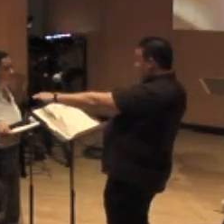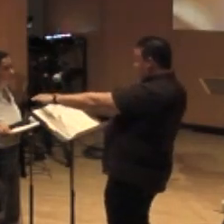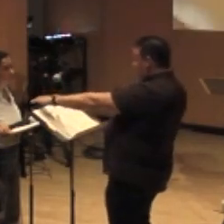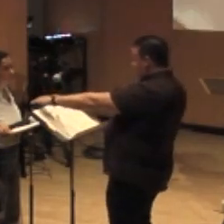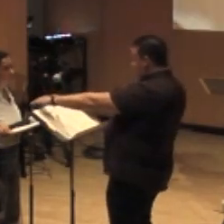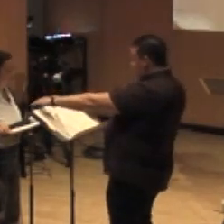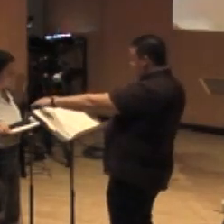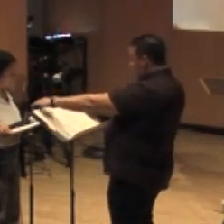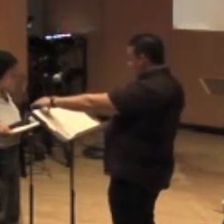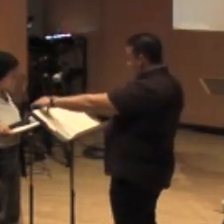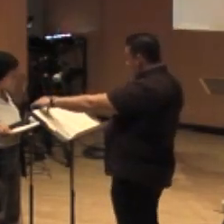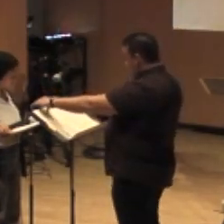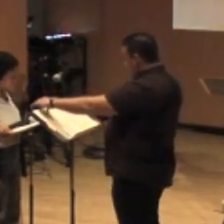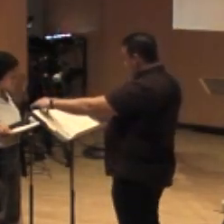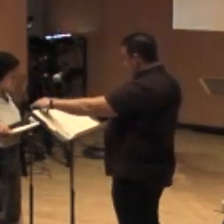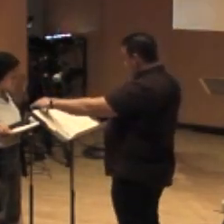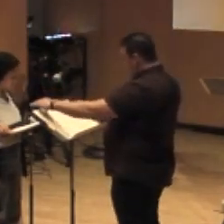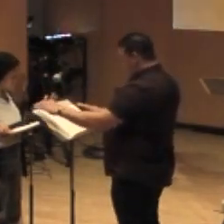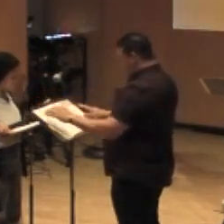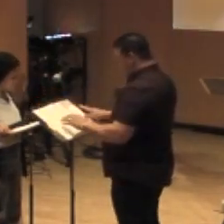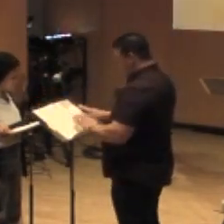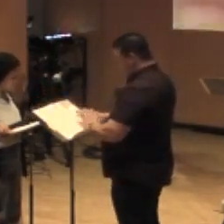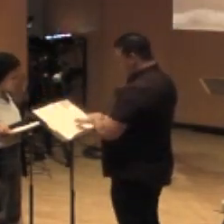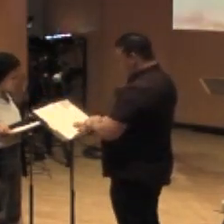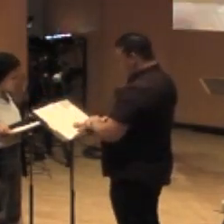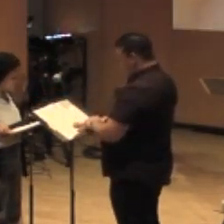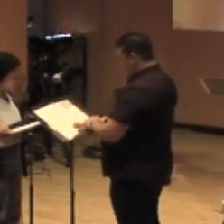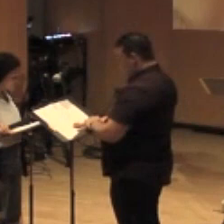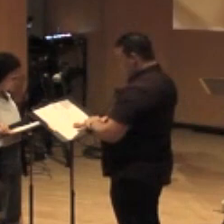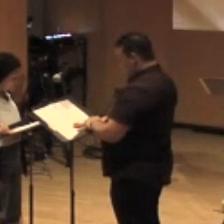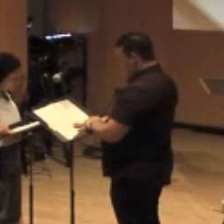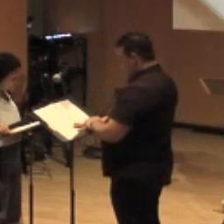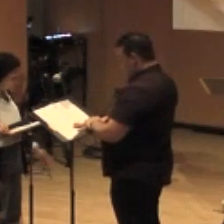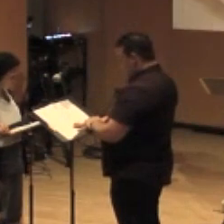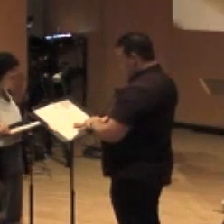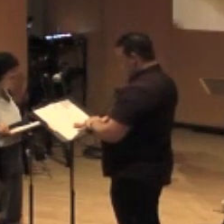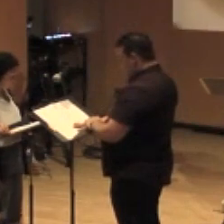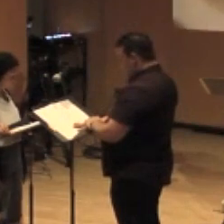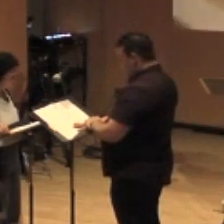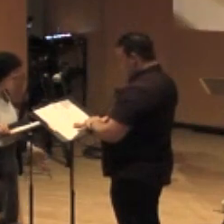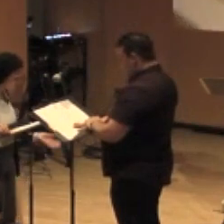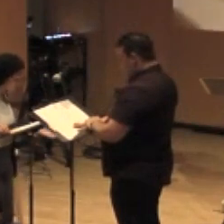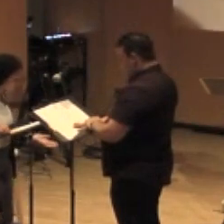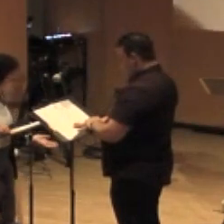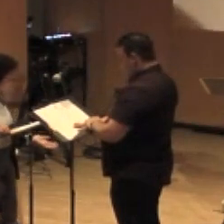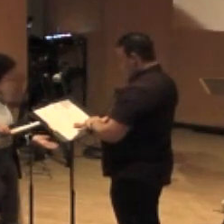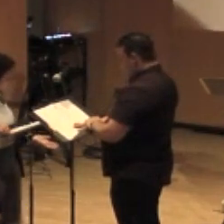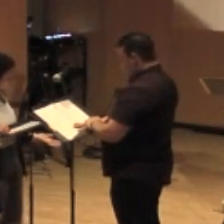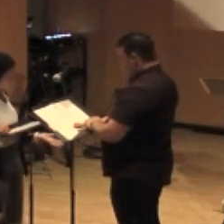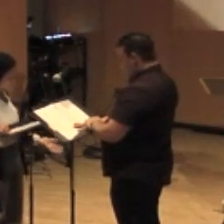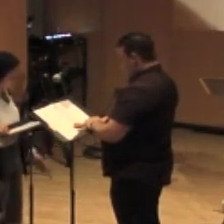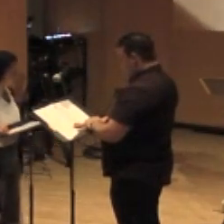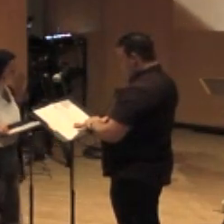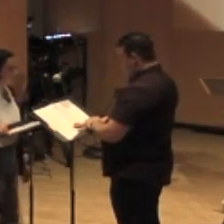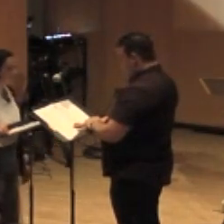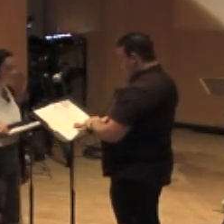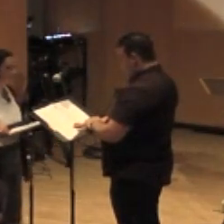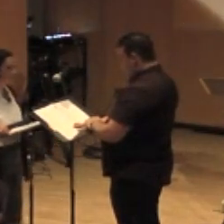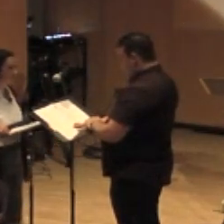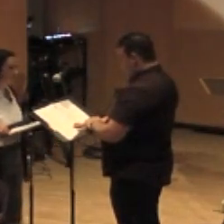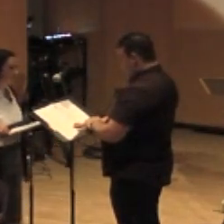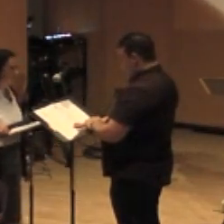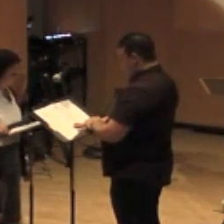I understand yeah it's how I've always been I guess I've never been I've never liked being out there on